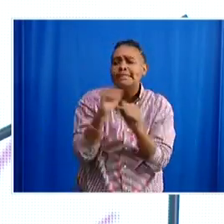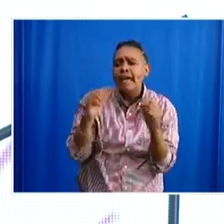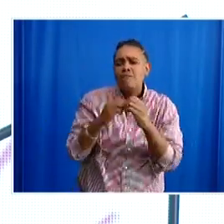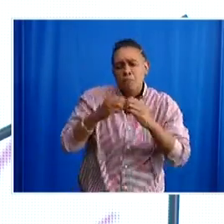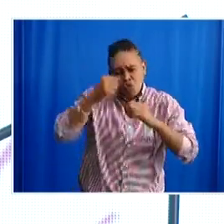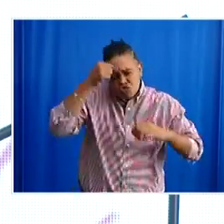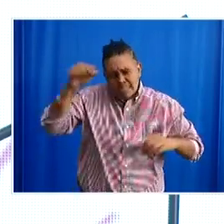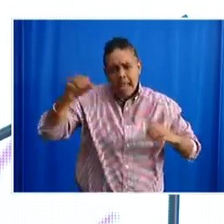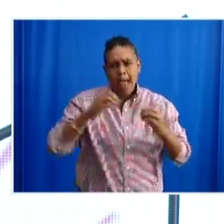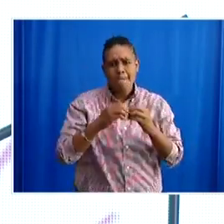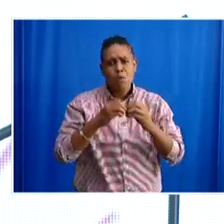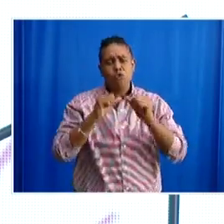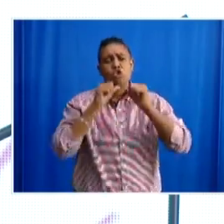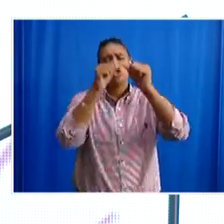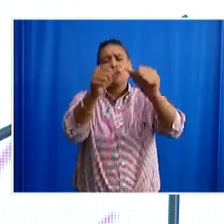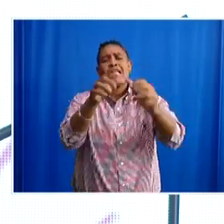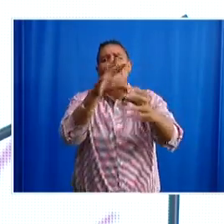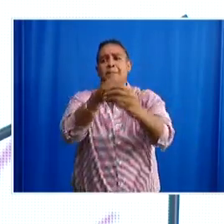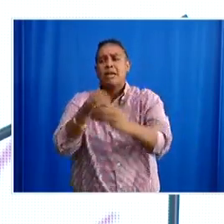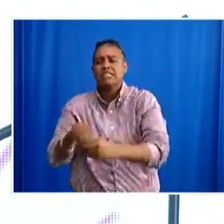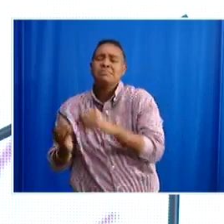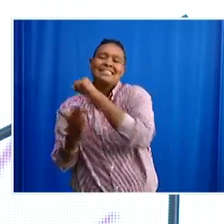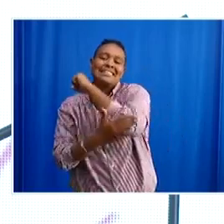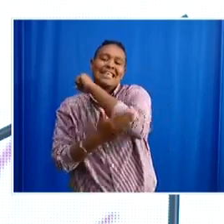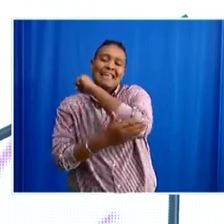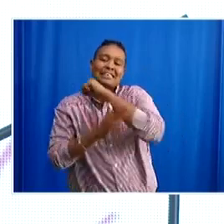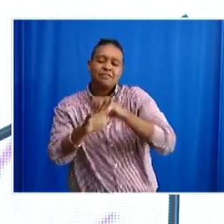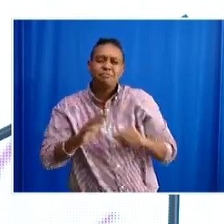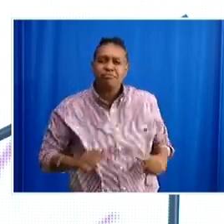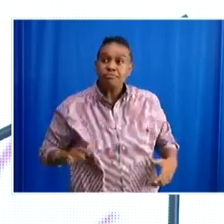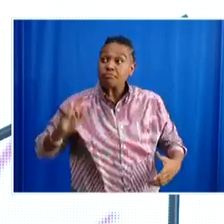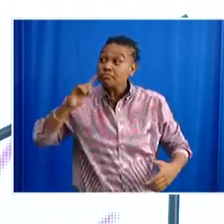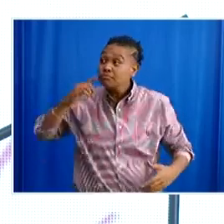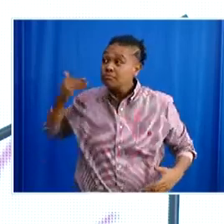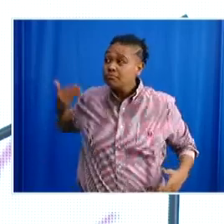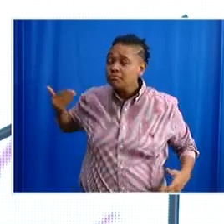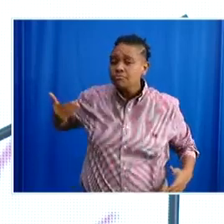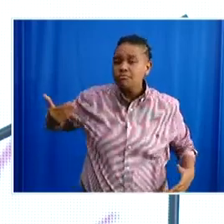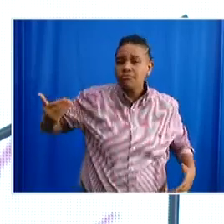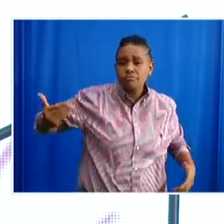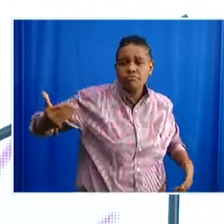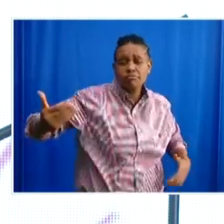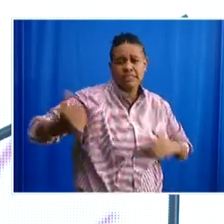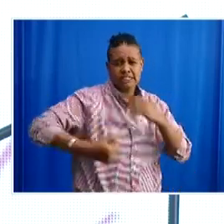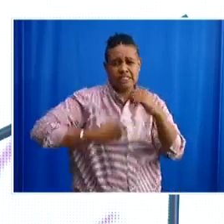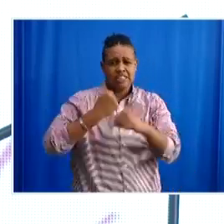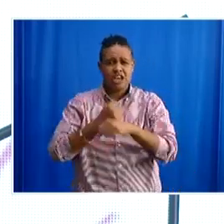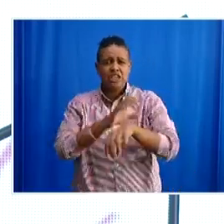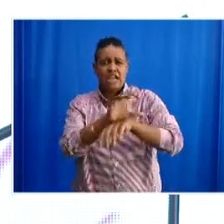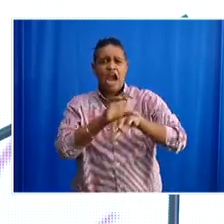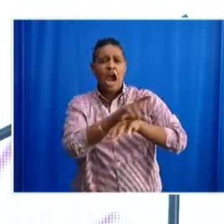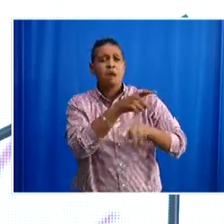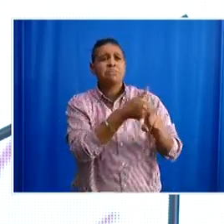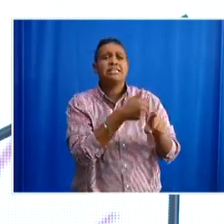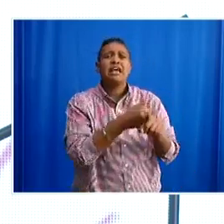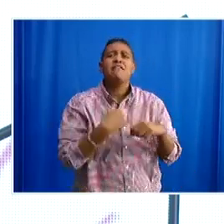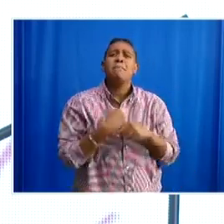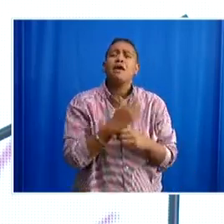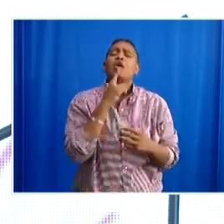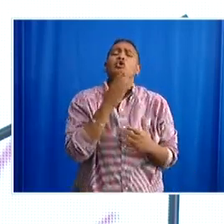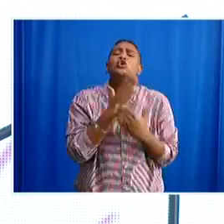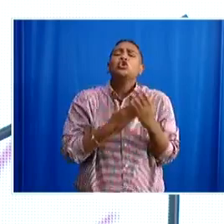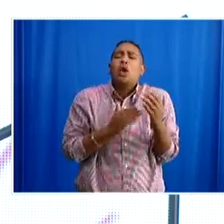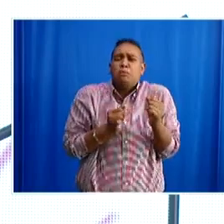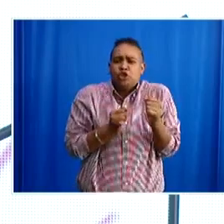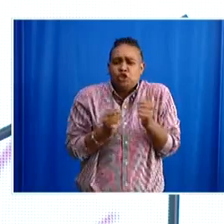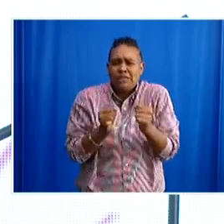resilient, and sustainable participating states. Over the years, the Caribbean region has been making some